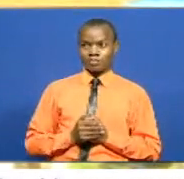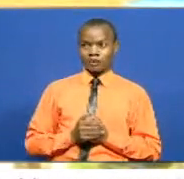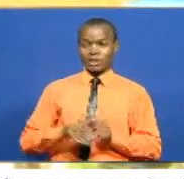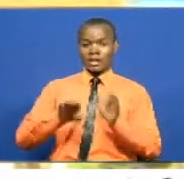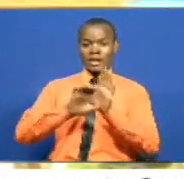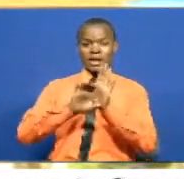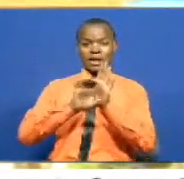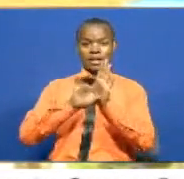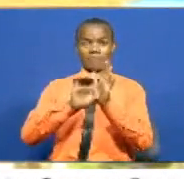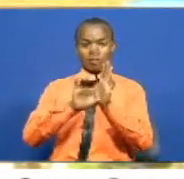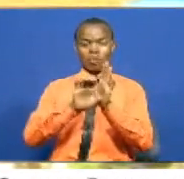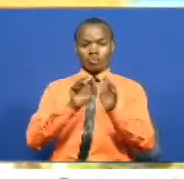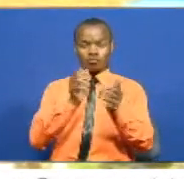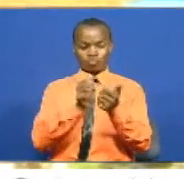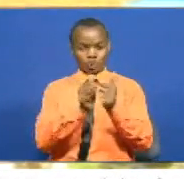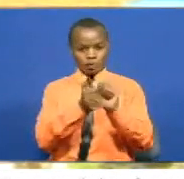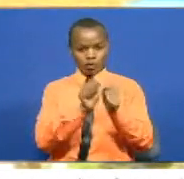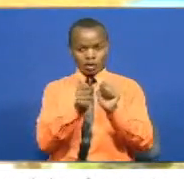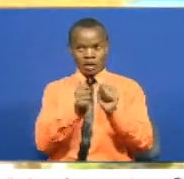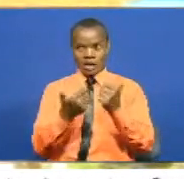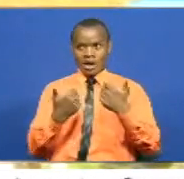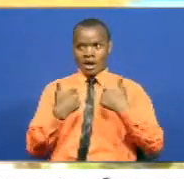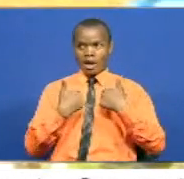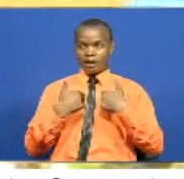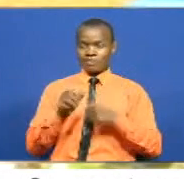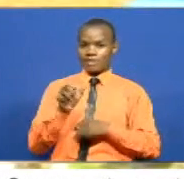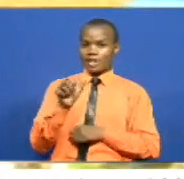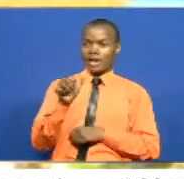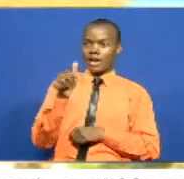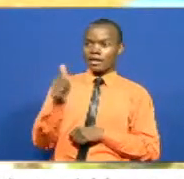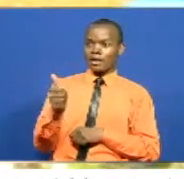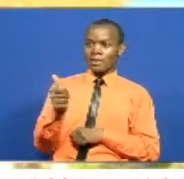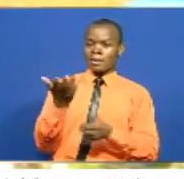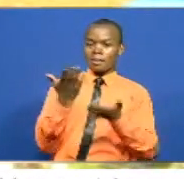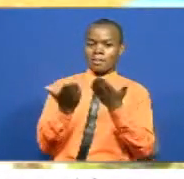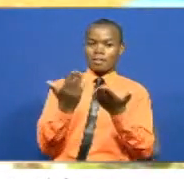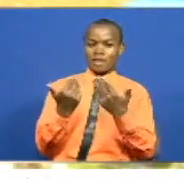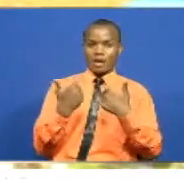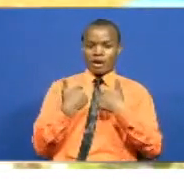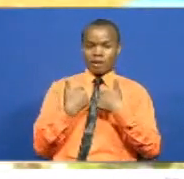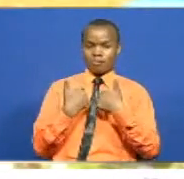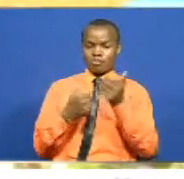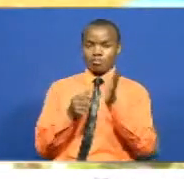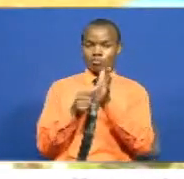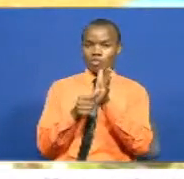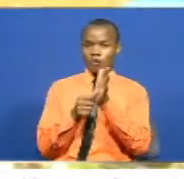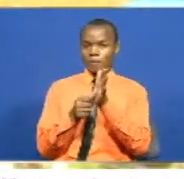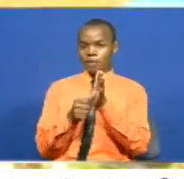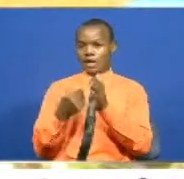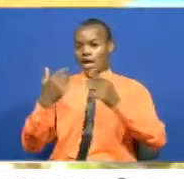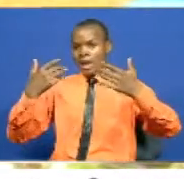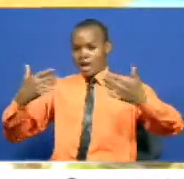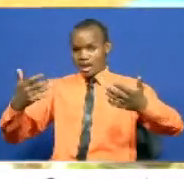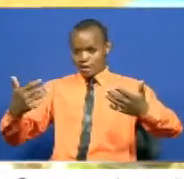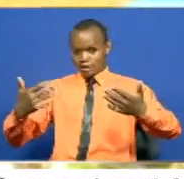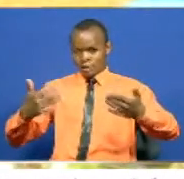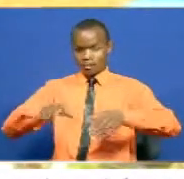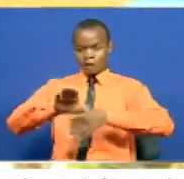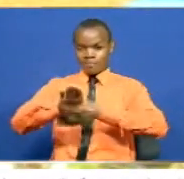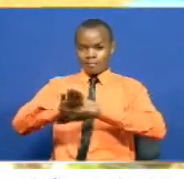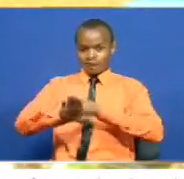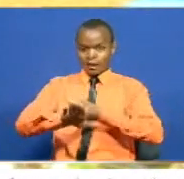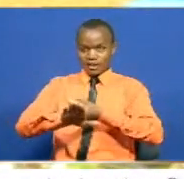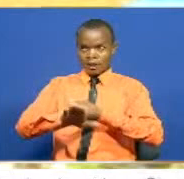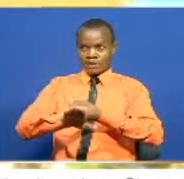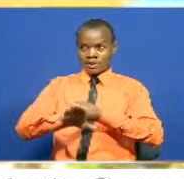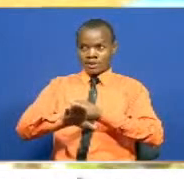in our sports, there are those whose limbs, they may be both hands or both feet or any of those.